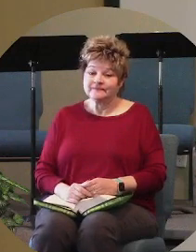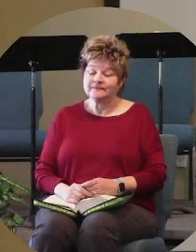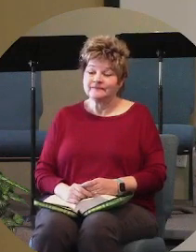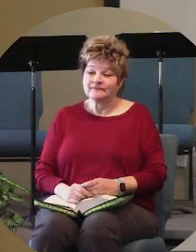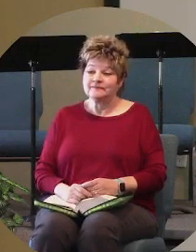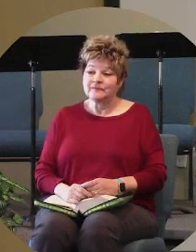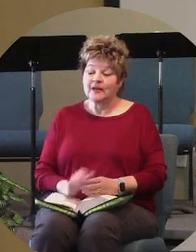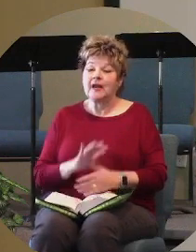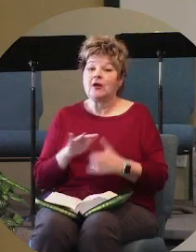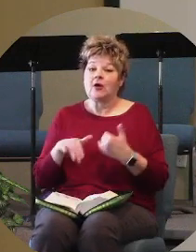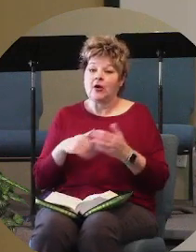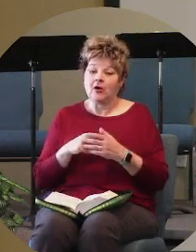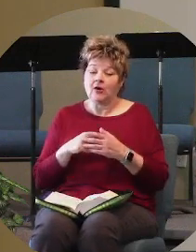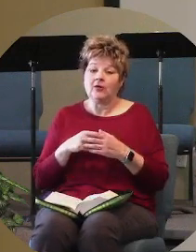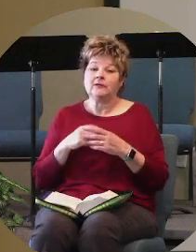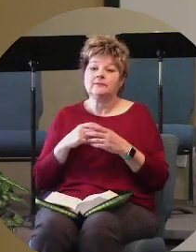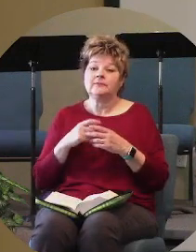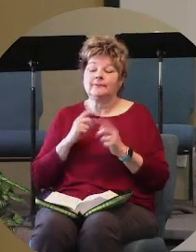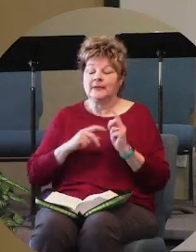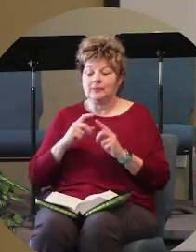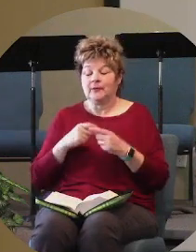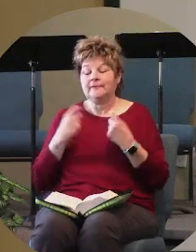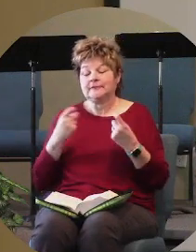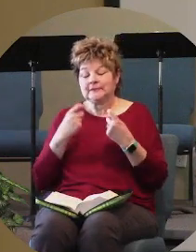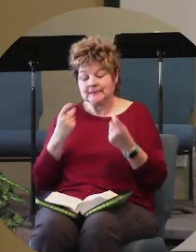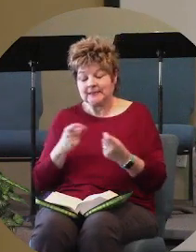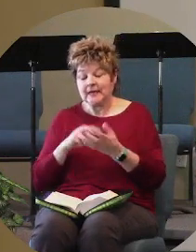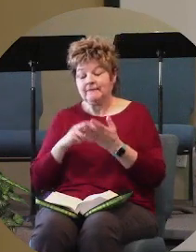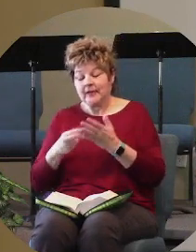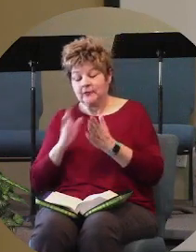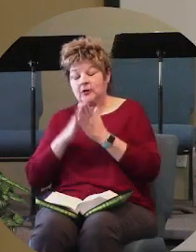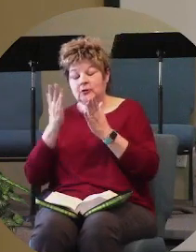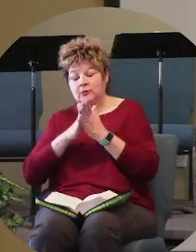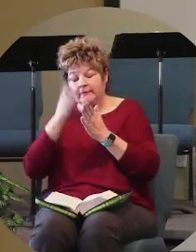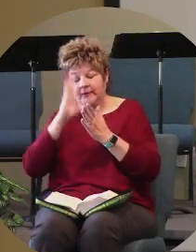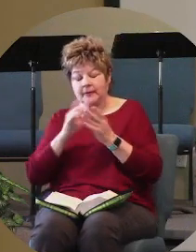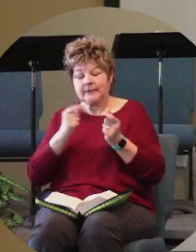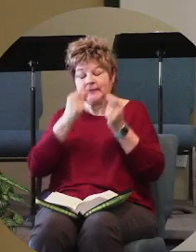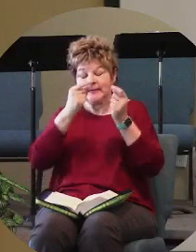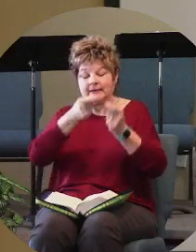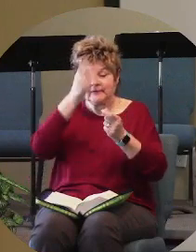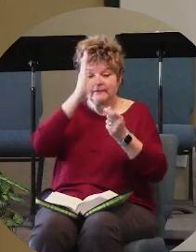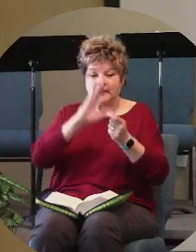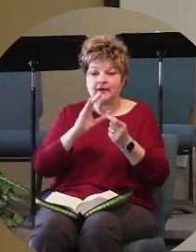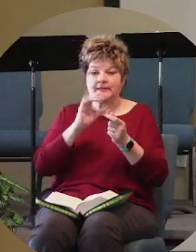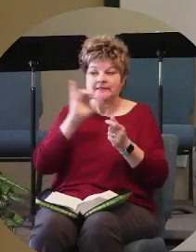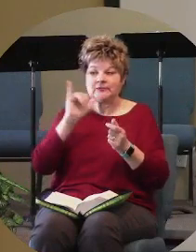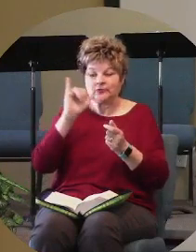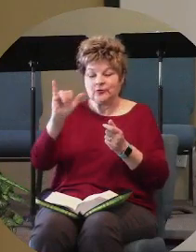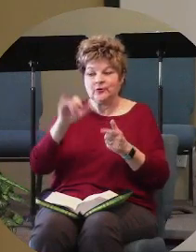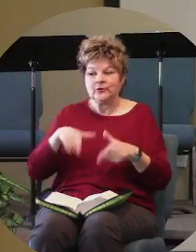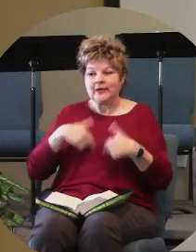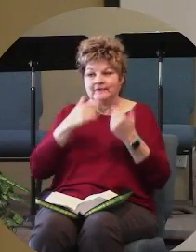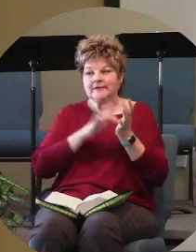And that all have sinned and fall short of the glory of God, but the gift of God is eternal life in Jesus Christ our Lord.